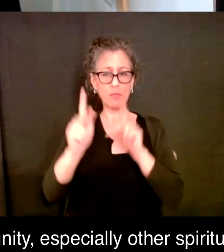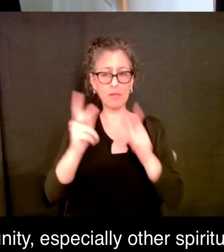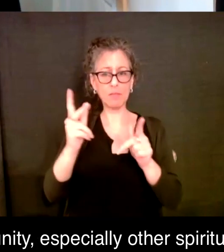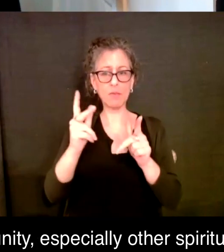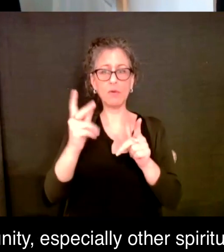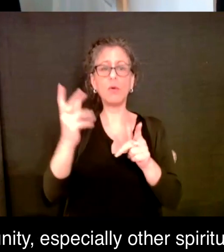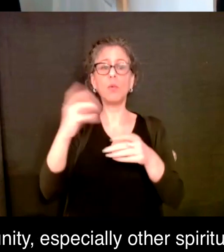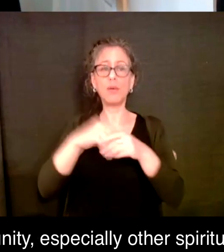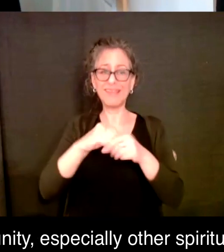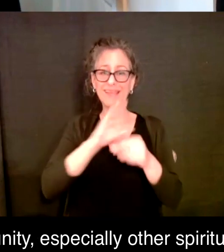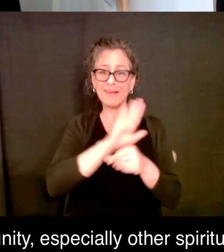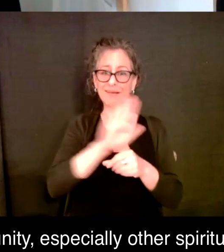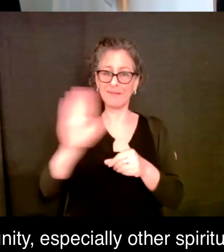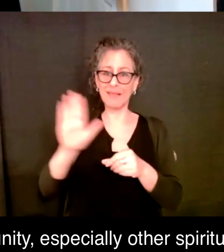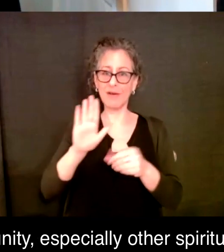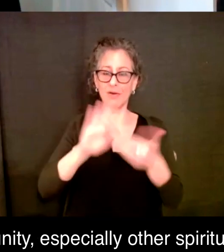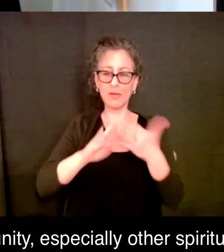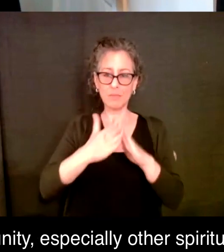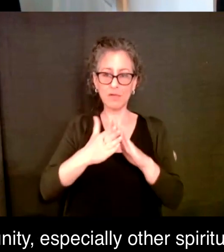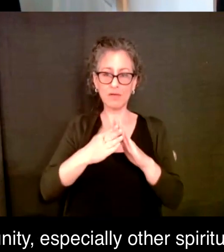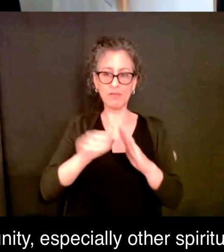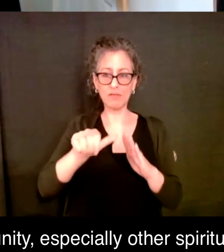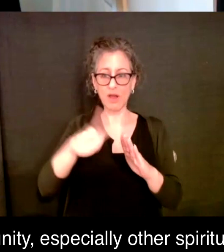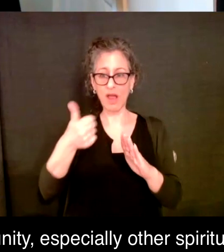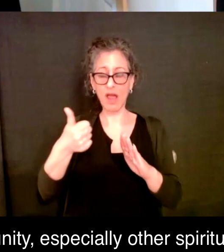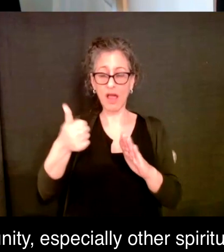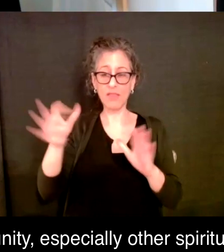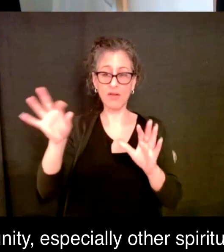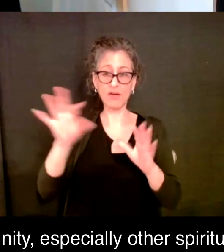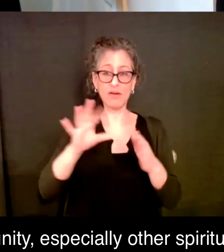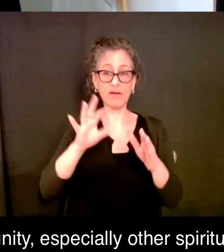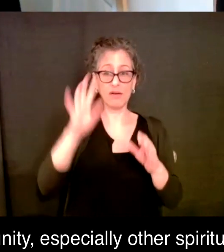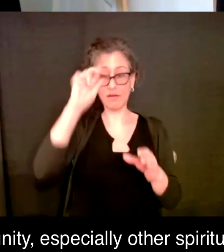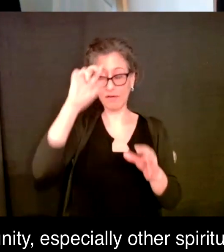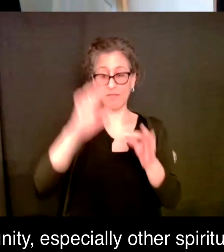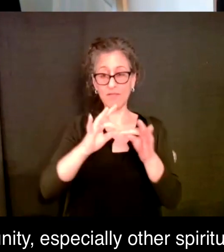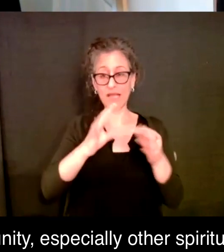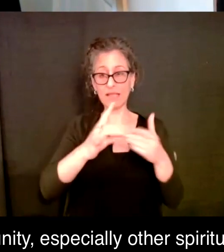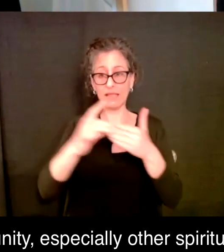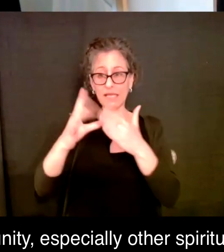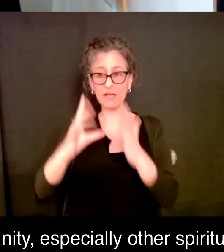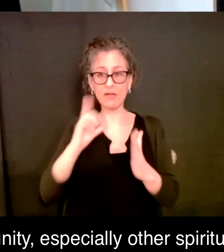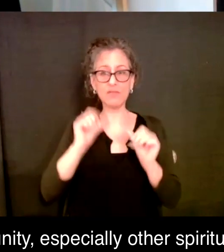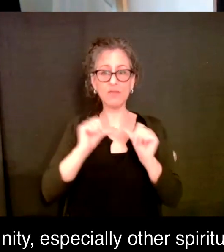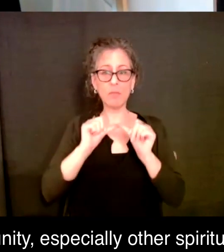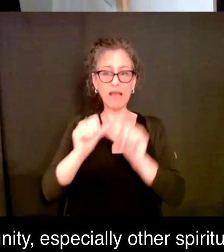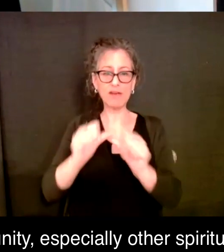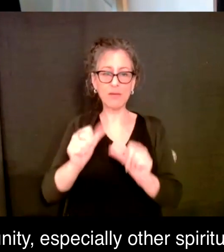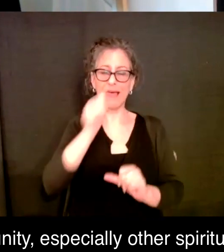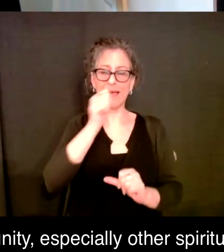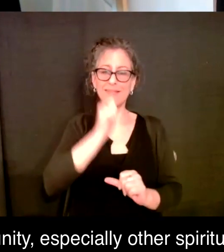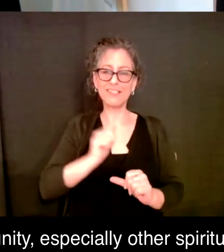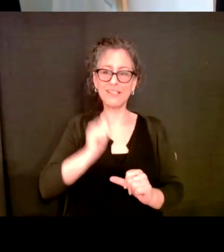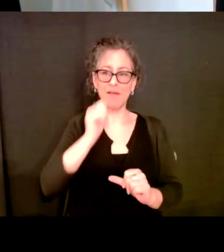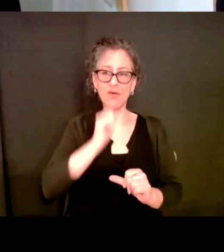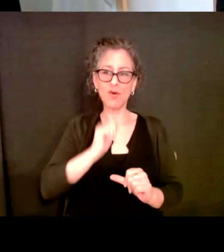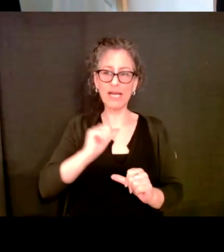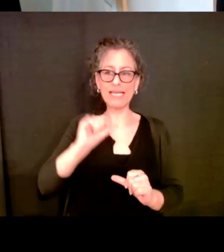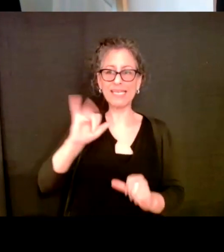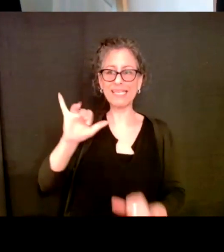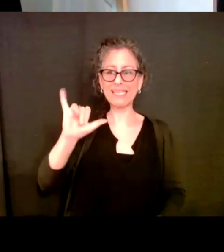community, especially other spiritual faith leaders who are perpetuating the suffering is edifying narrative?"